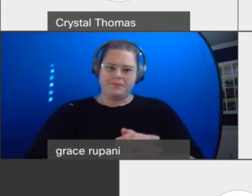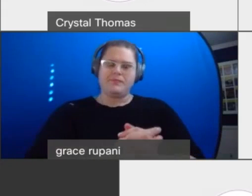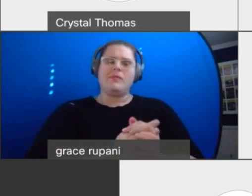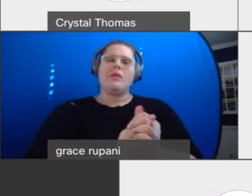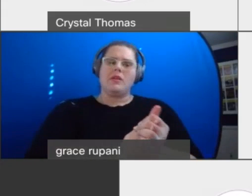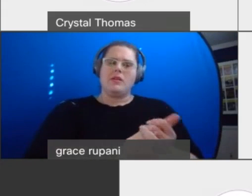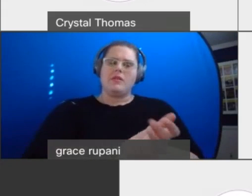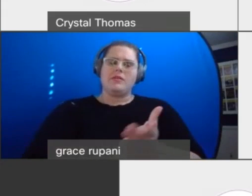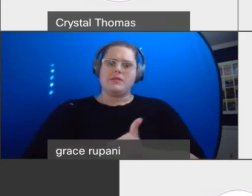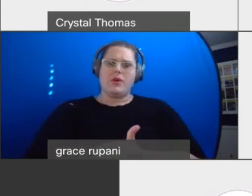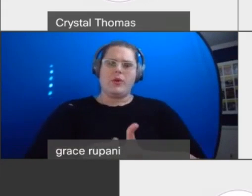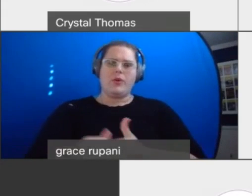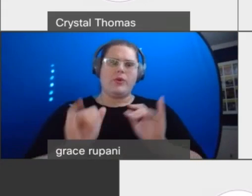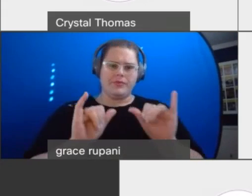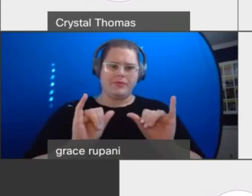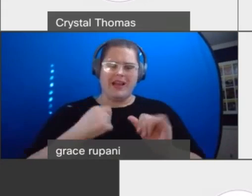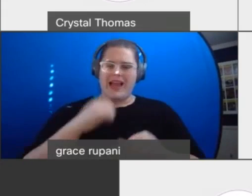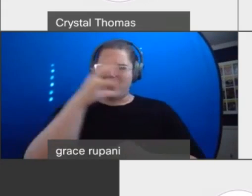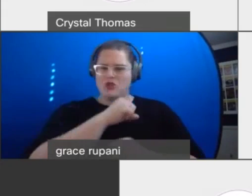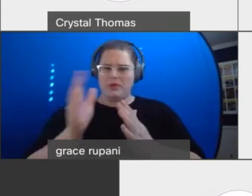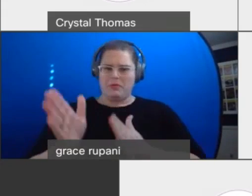partner facilities with